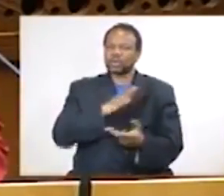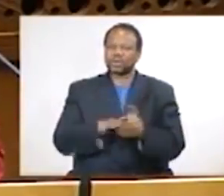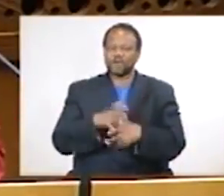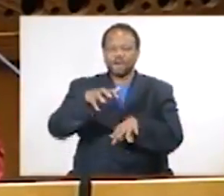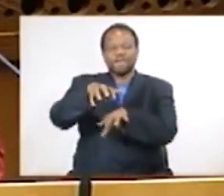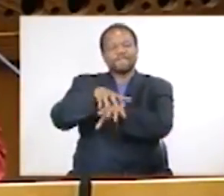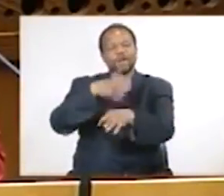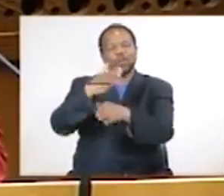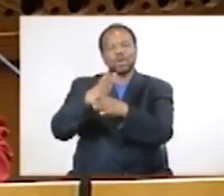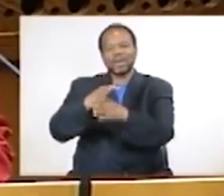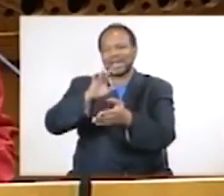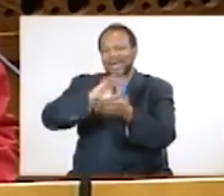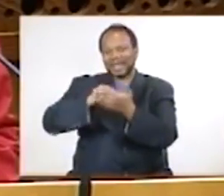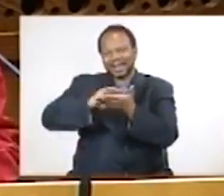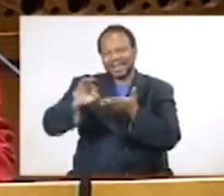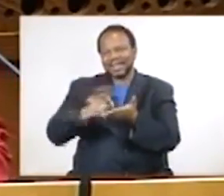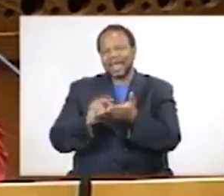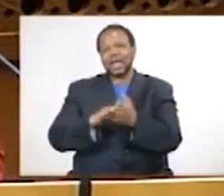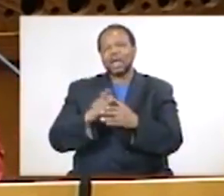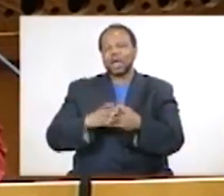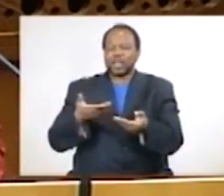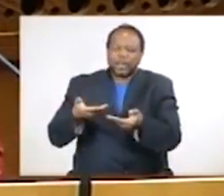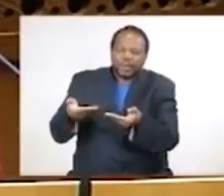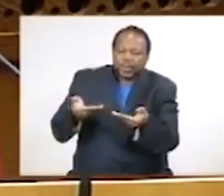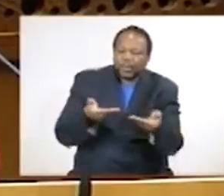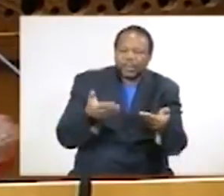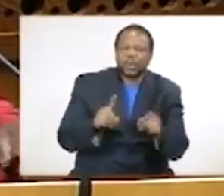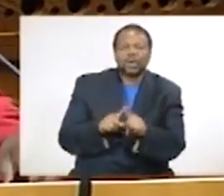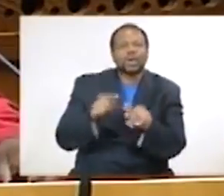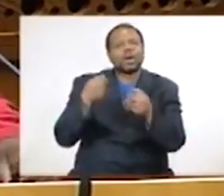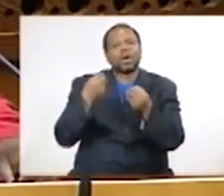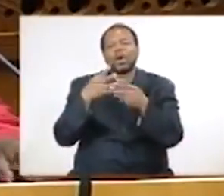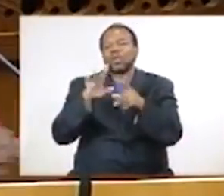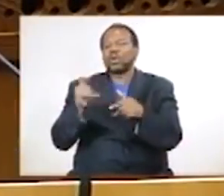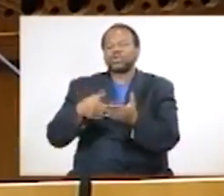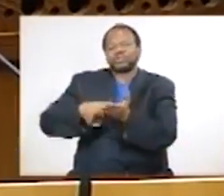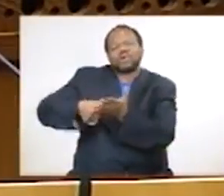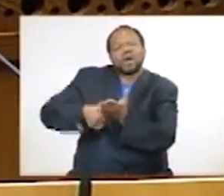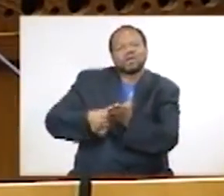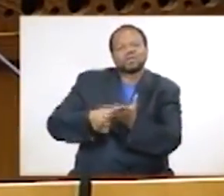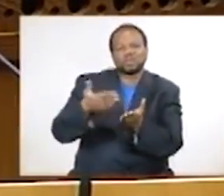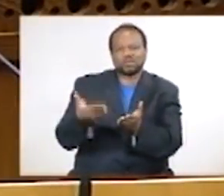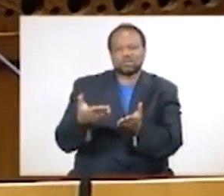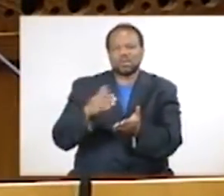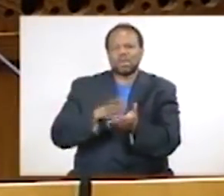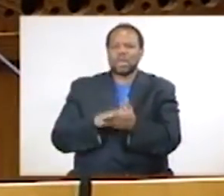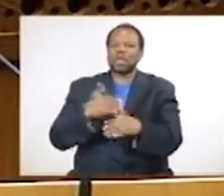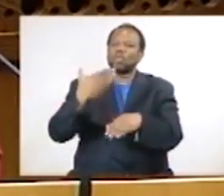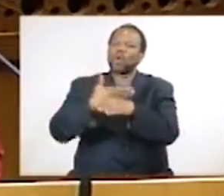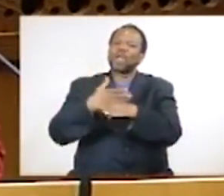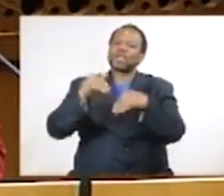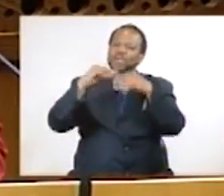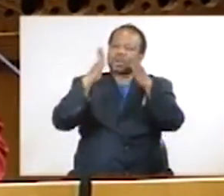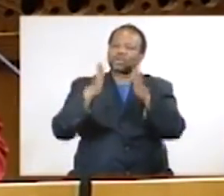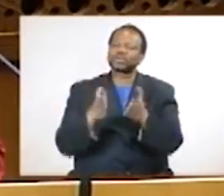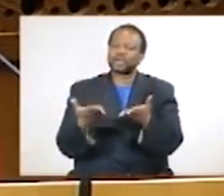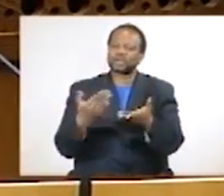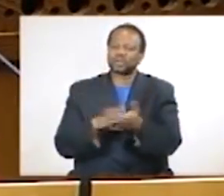Our people mandated this movement, the EFF, to come and speak on behalf of the homeless, the landless, domestic